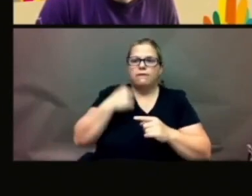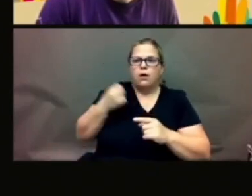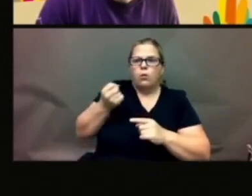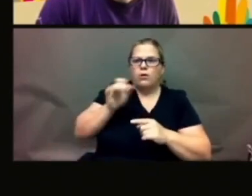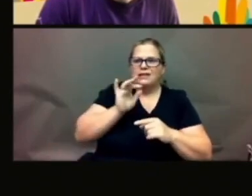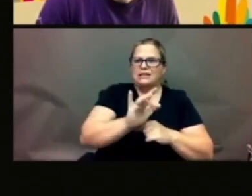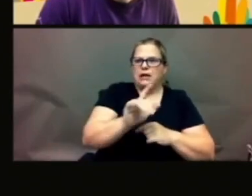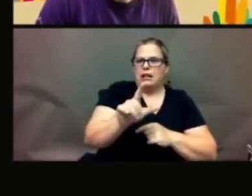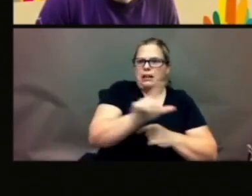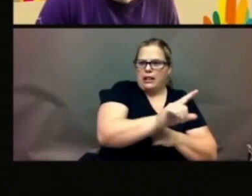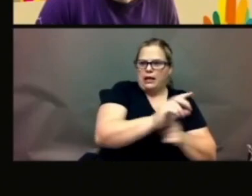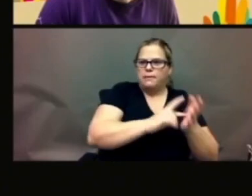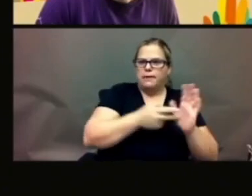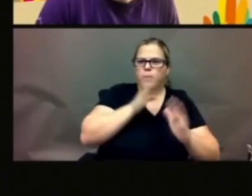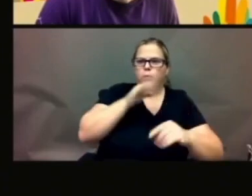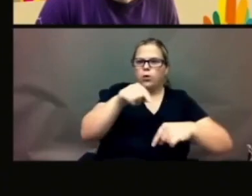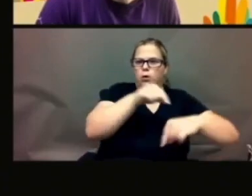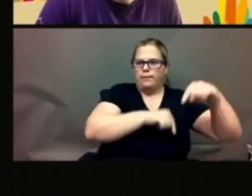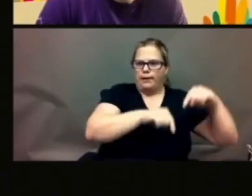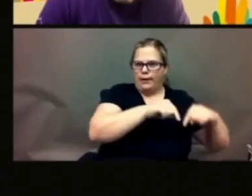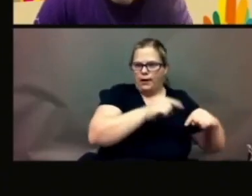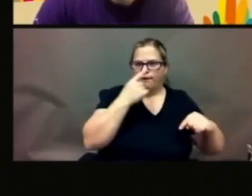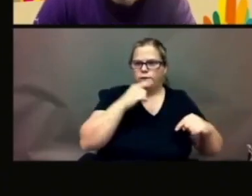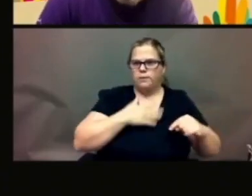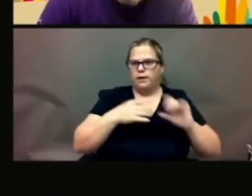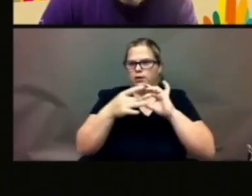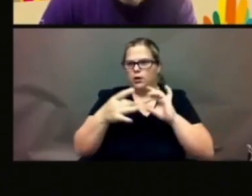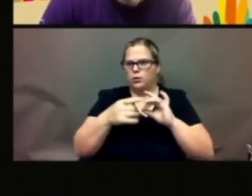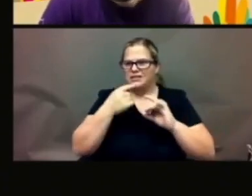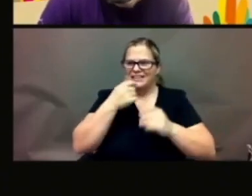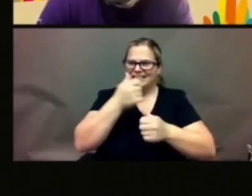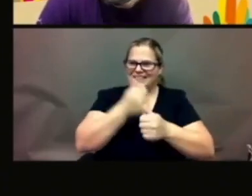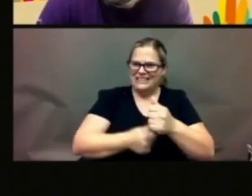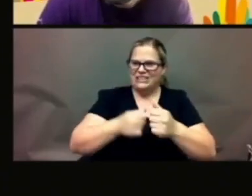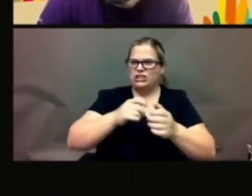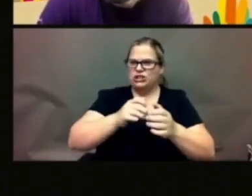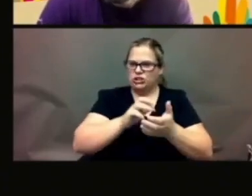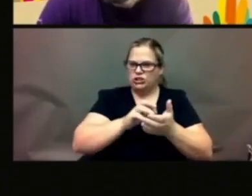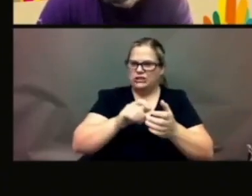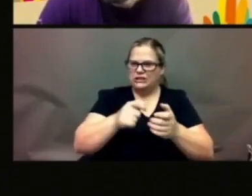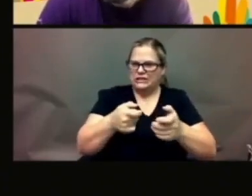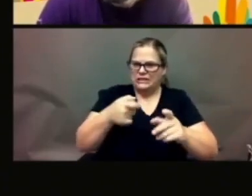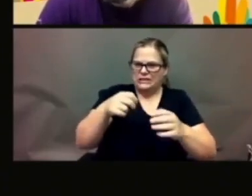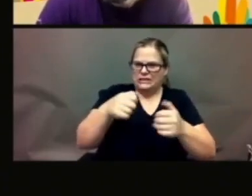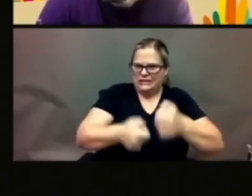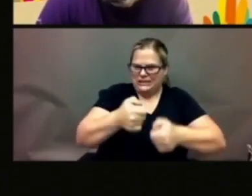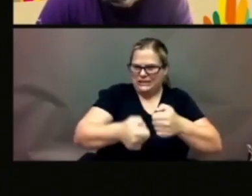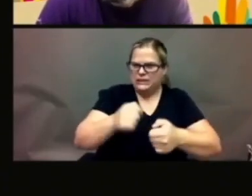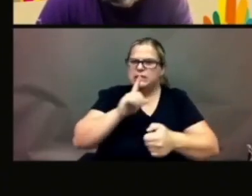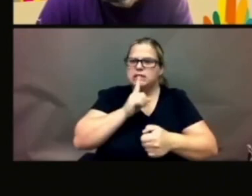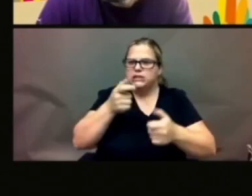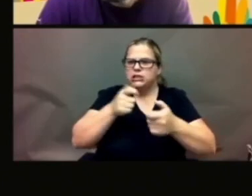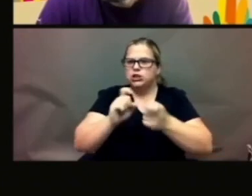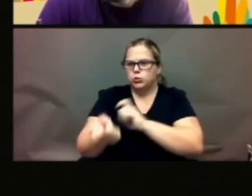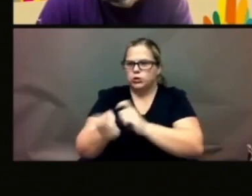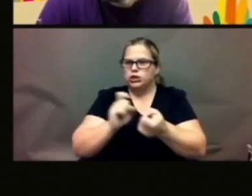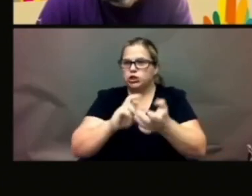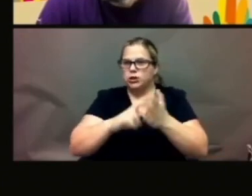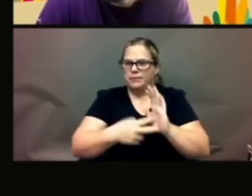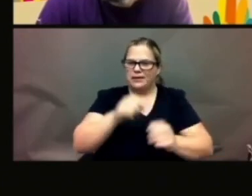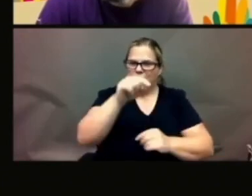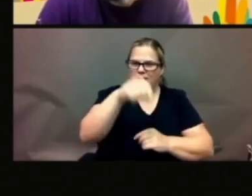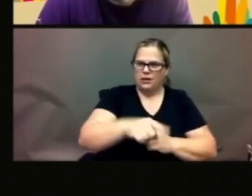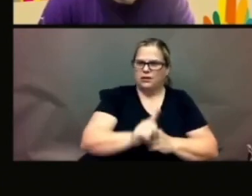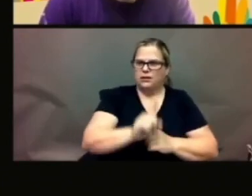back to my note that says each key is a switch. So on the front, I have up, down, left, right, space, and